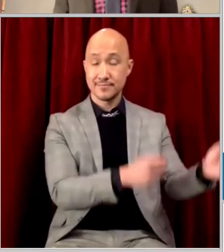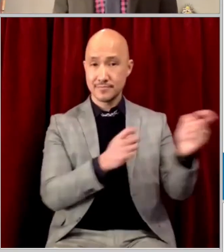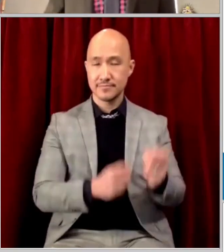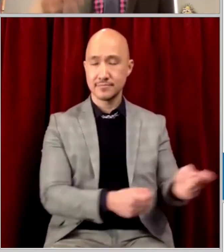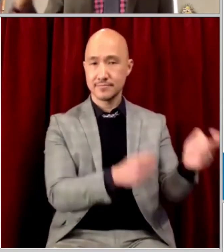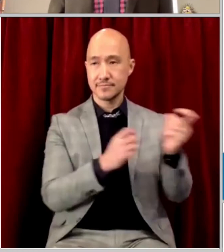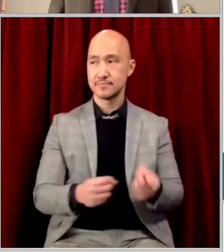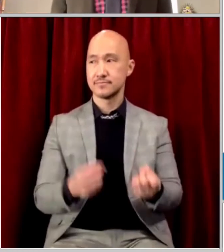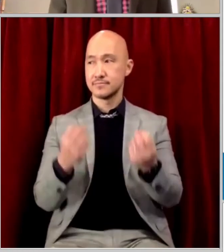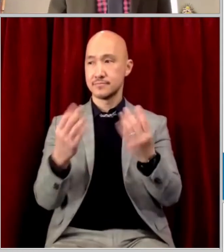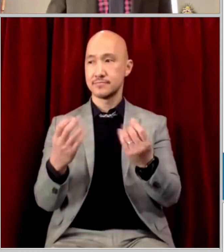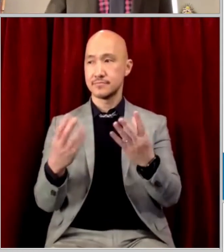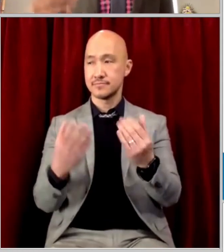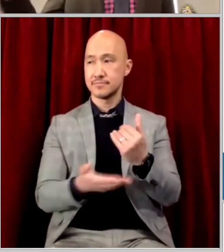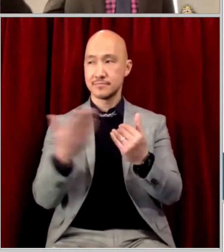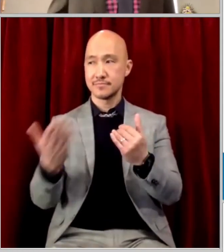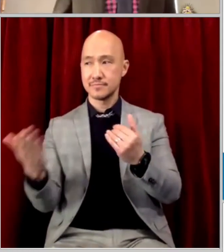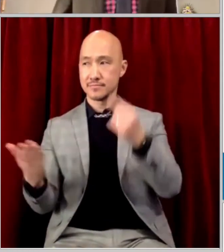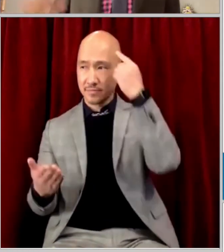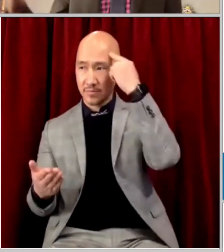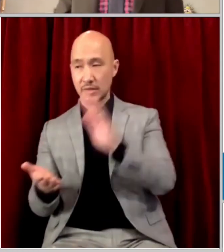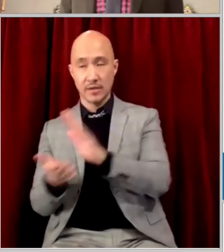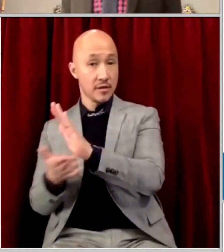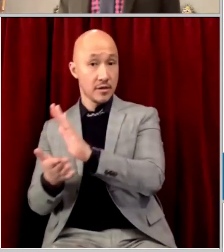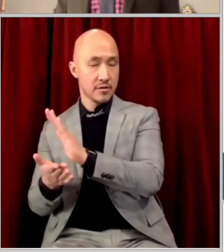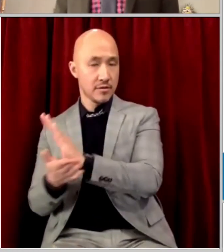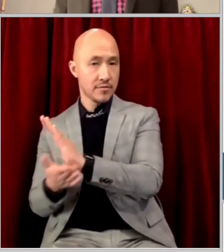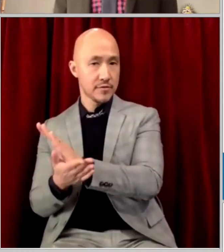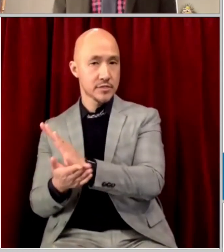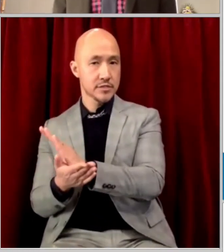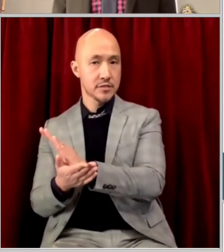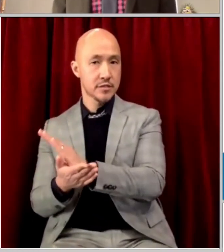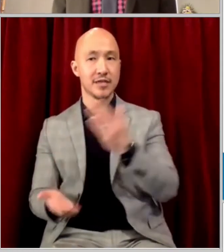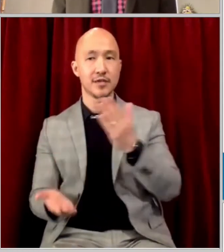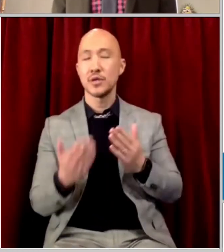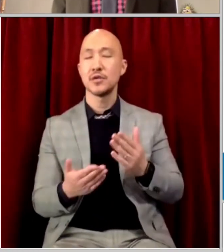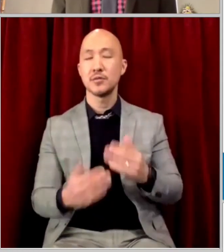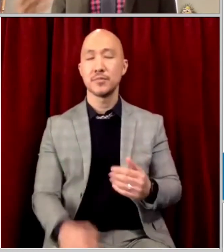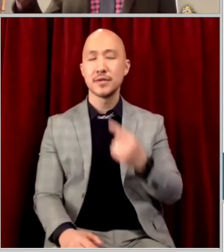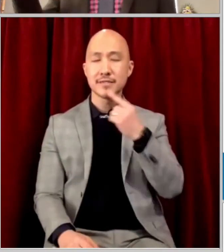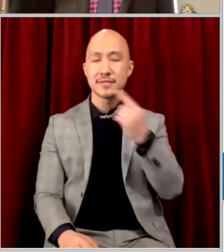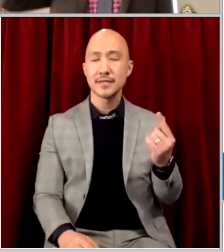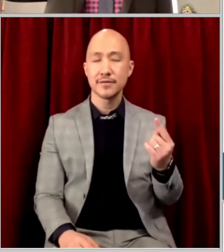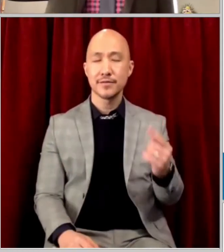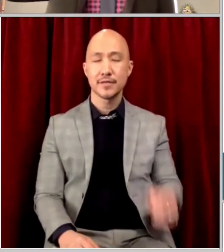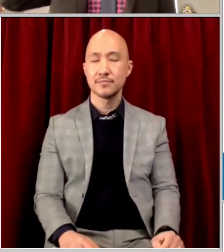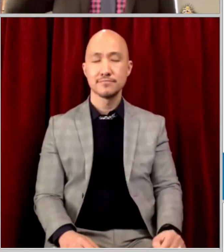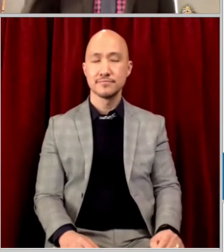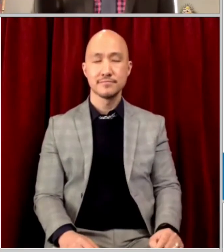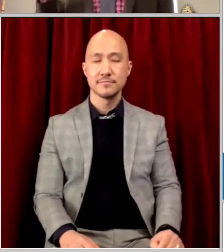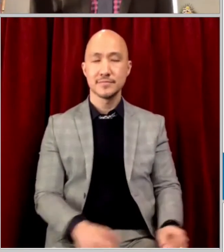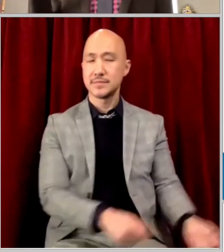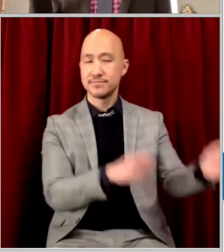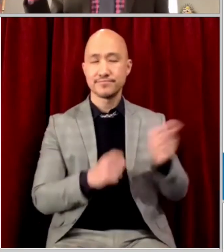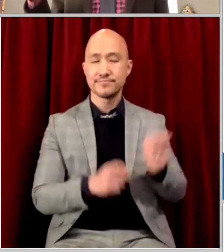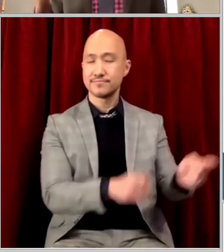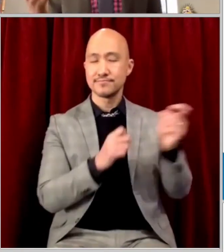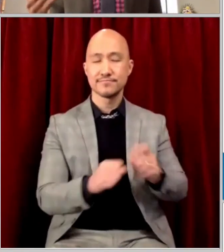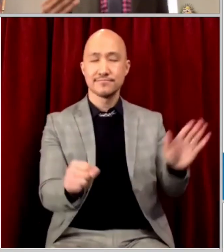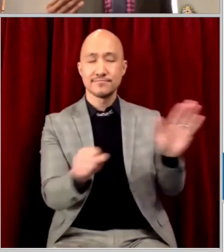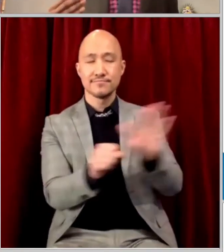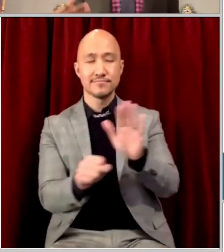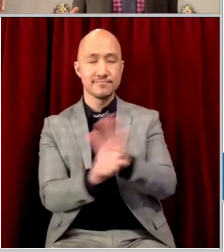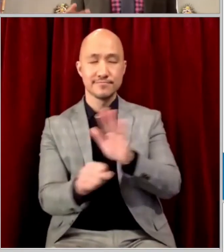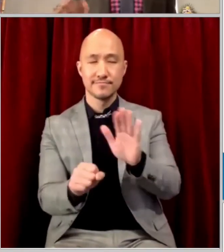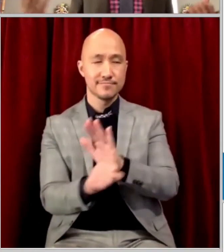have the money. We have everything we need. There is no need to lie. Now, of course, you know, sweat's coming down. You know, it's